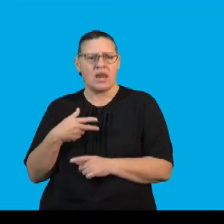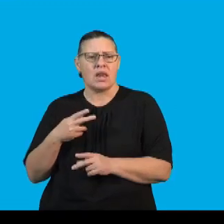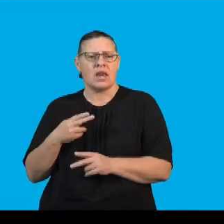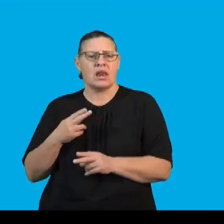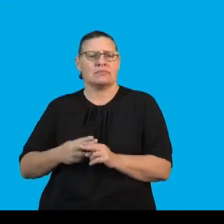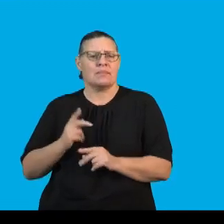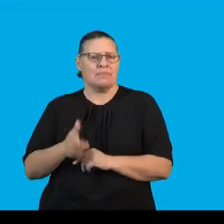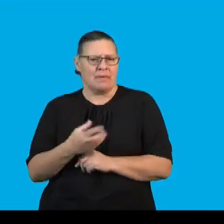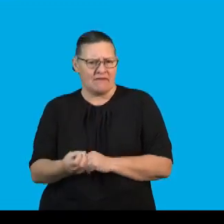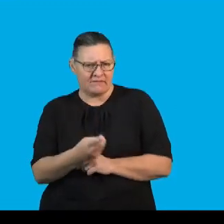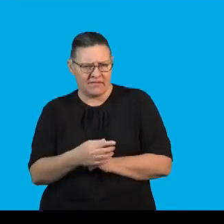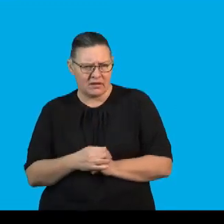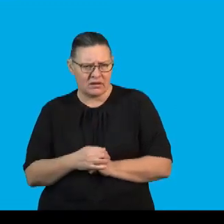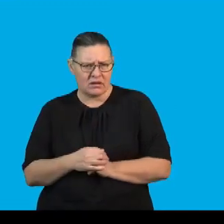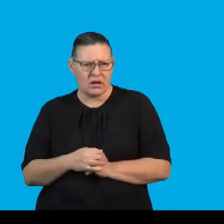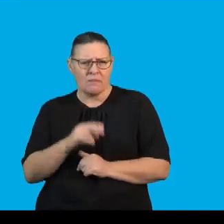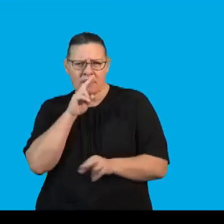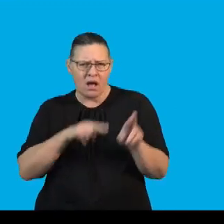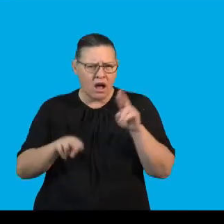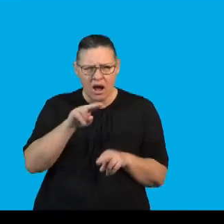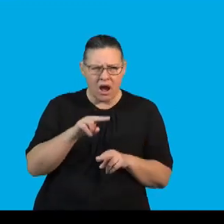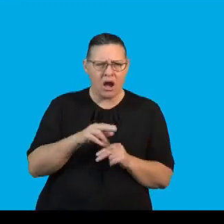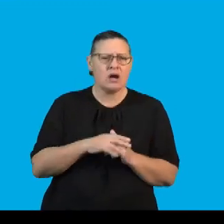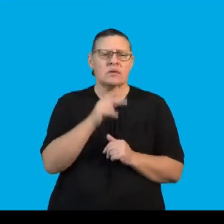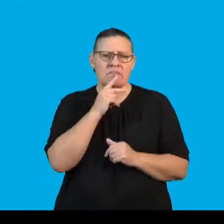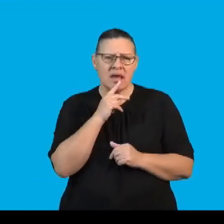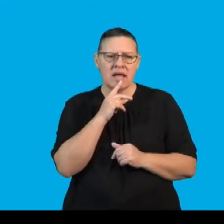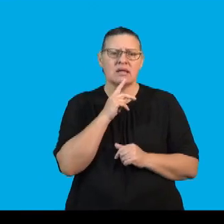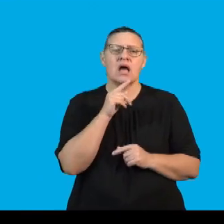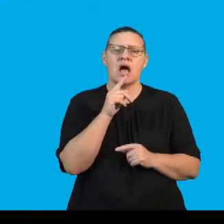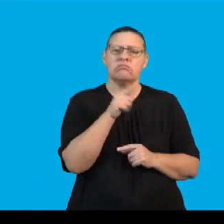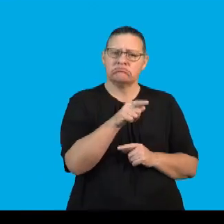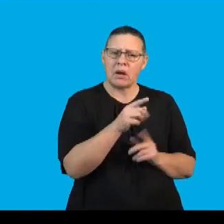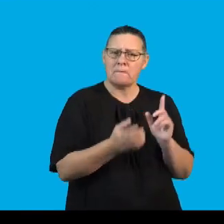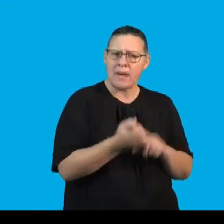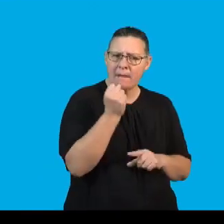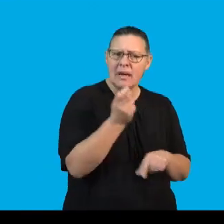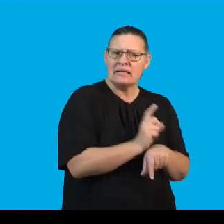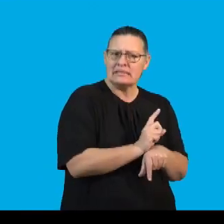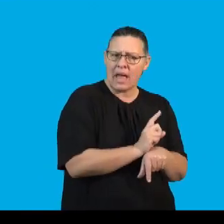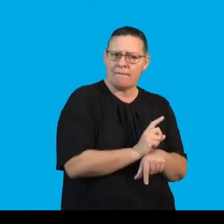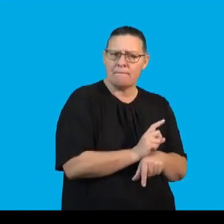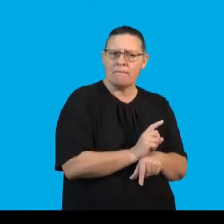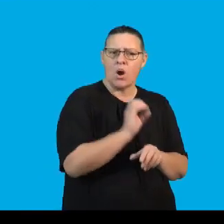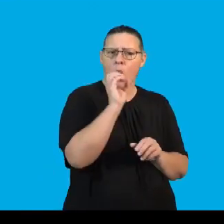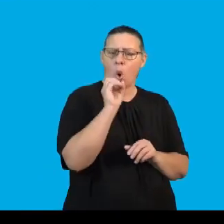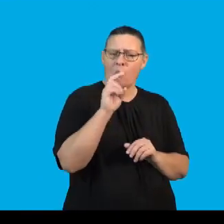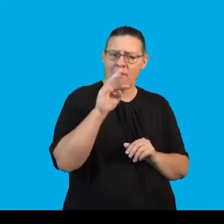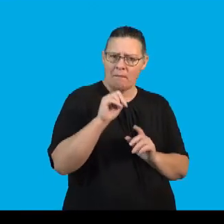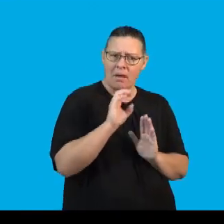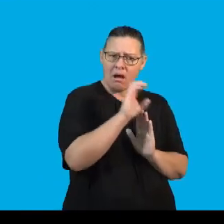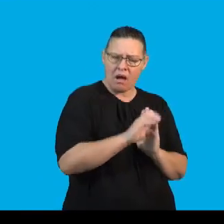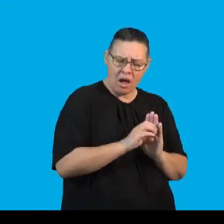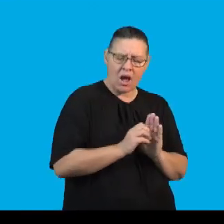in a woman's urine. A fertile period is the time when the ovum is ready to be fertilized. The graph alongside